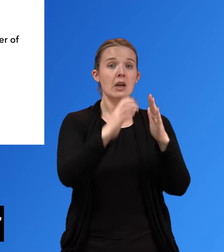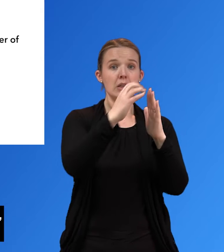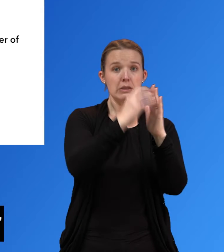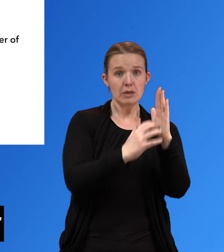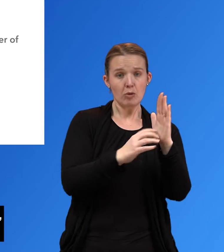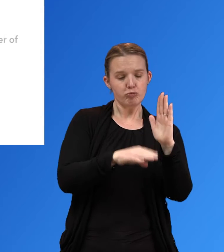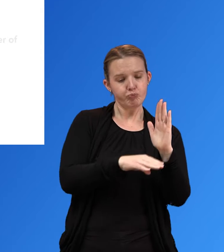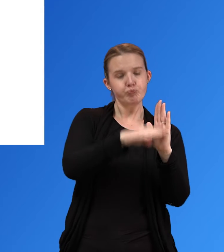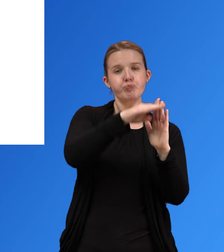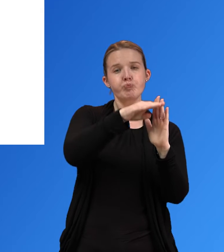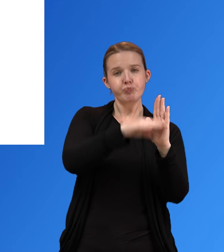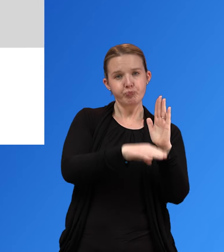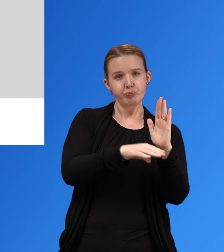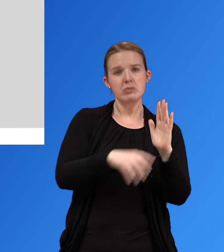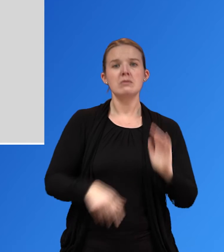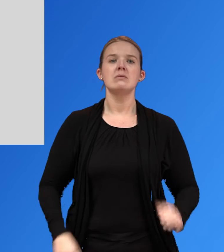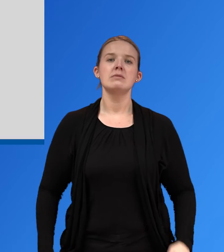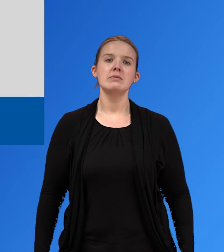length.